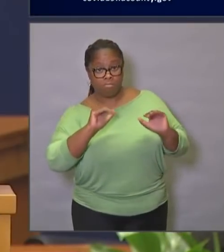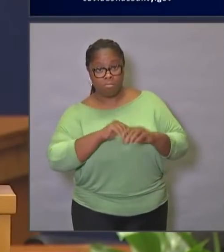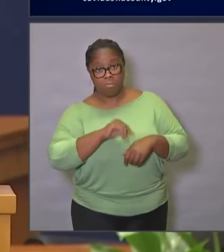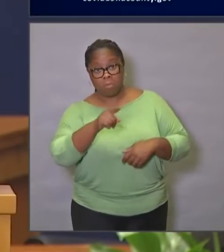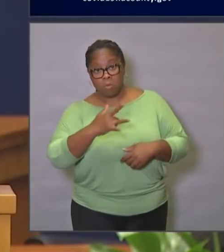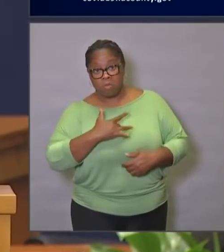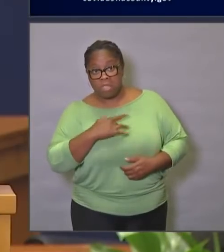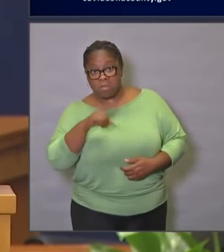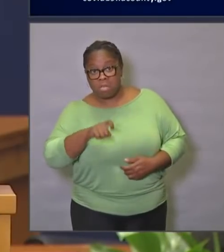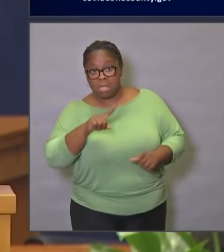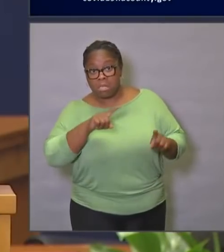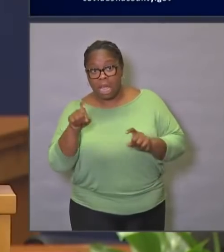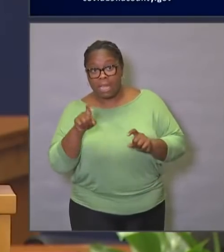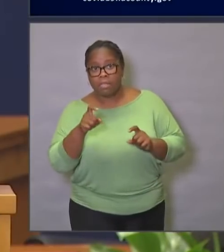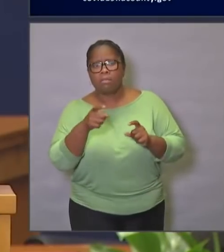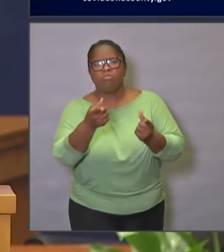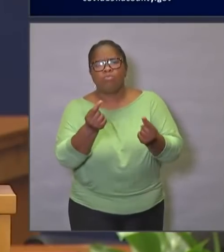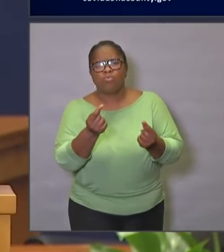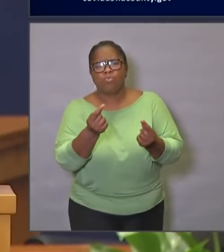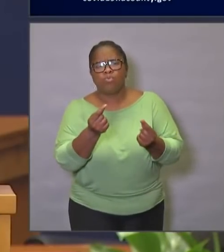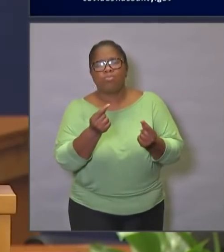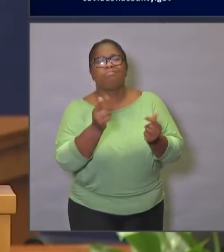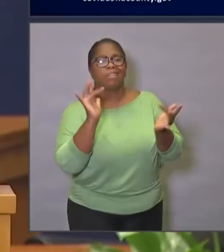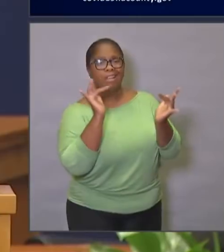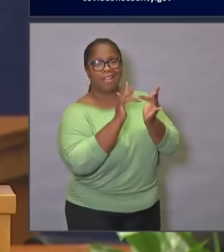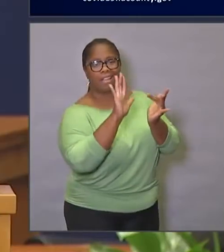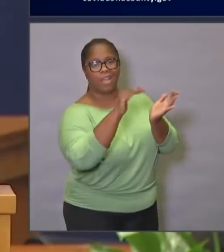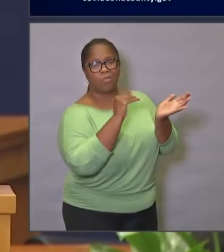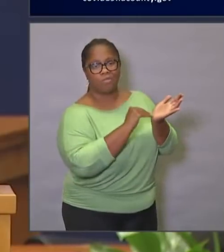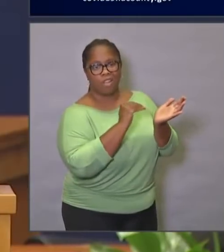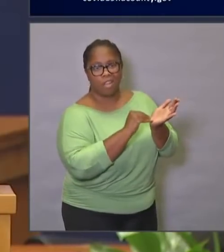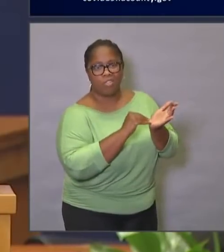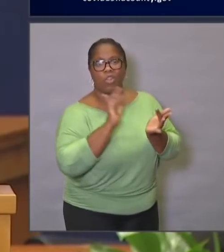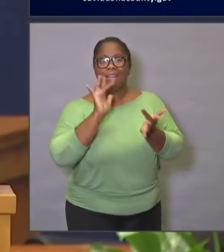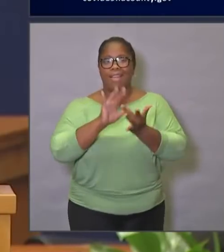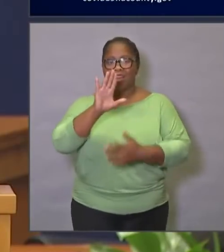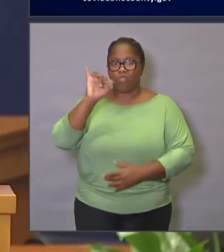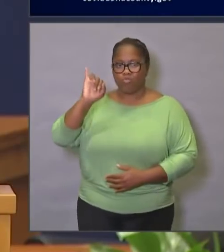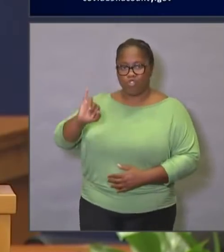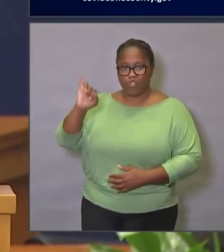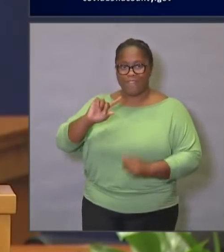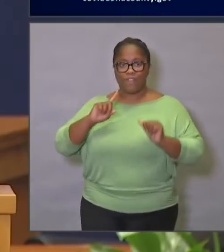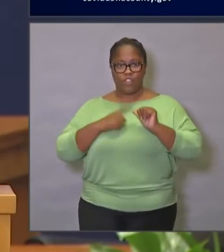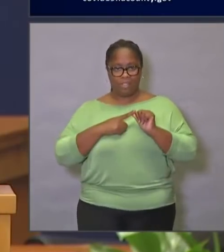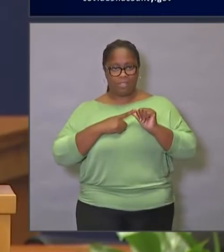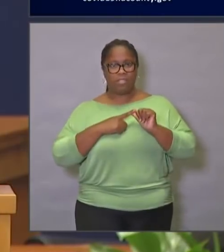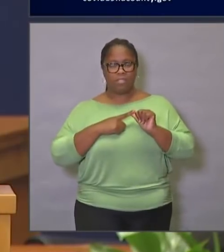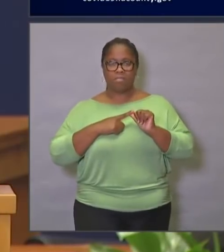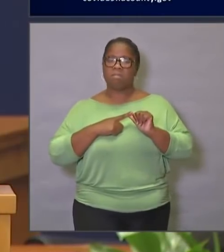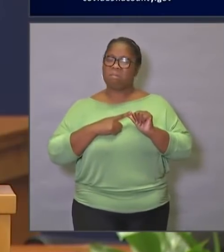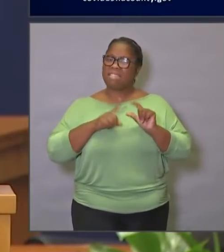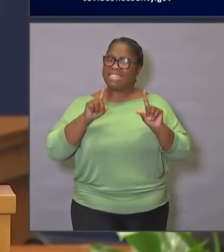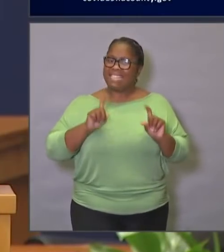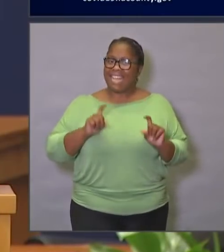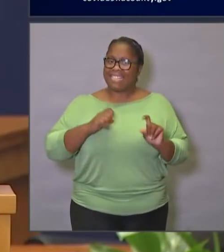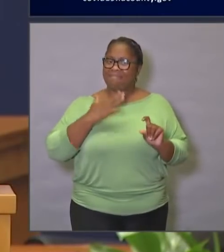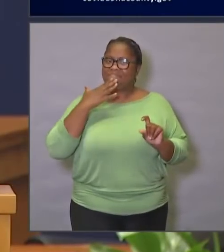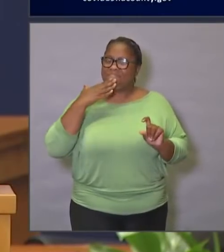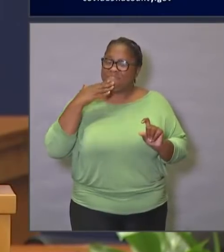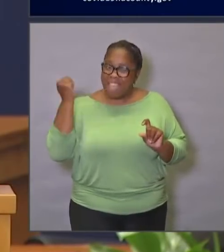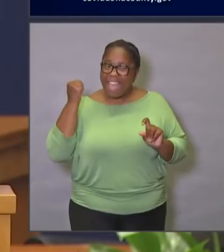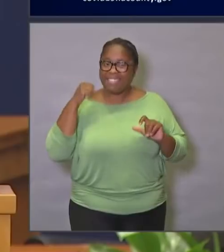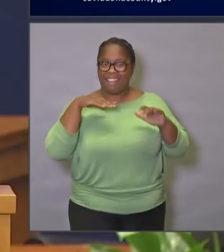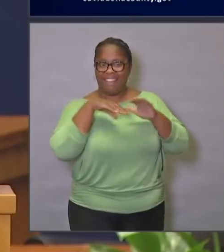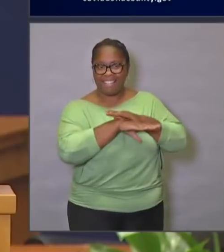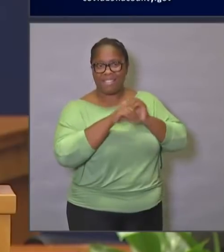test, first, try contacting your provider or your health plan if you have insurance. Testing is best done by your provider